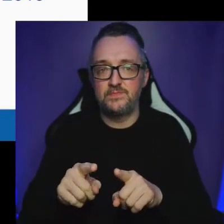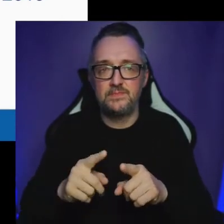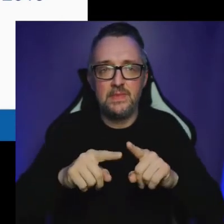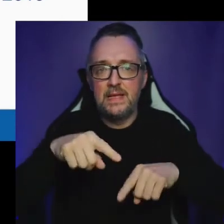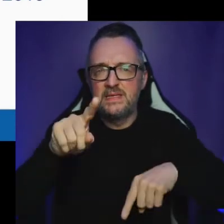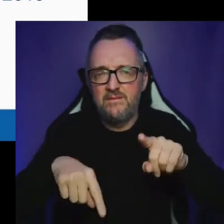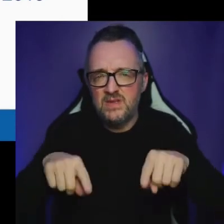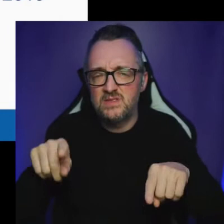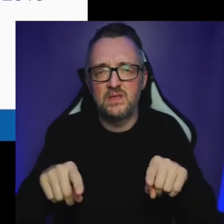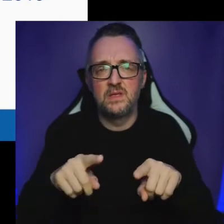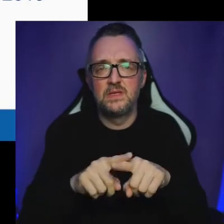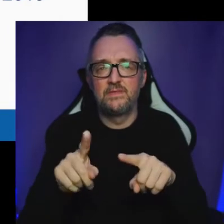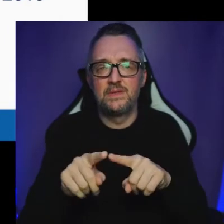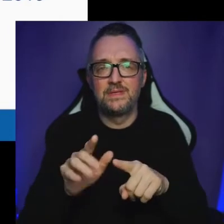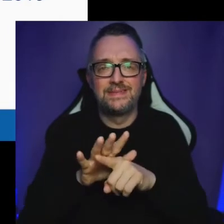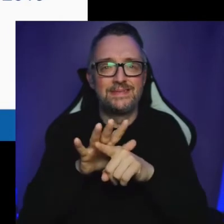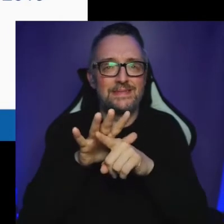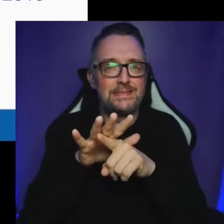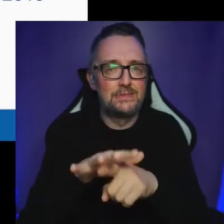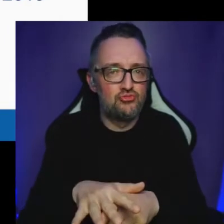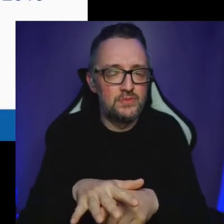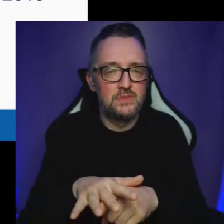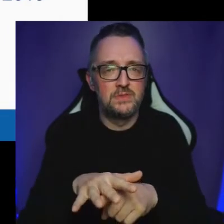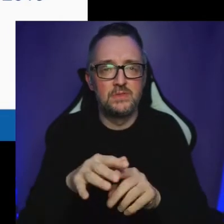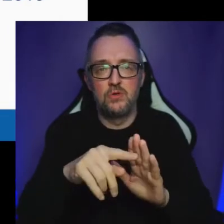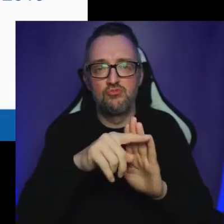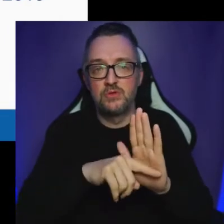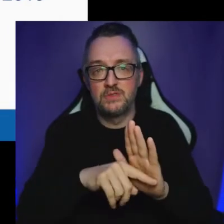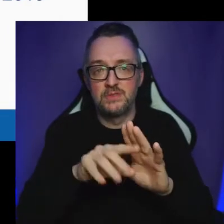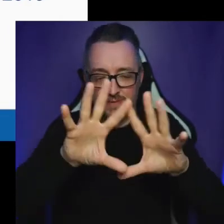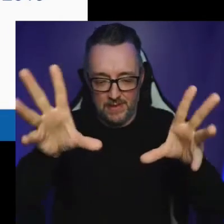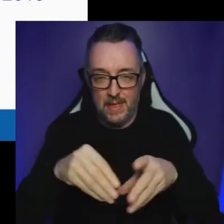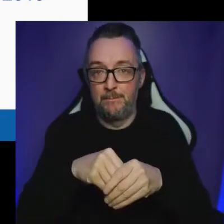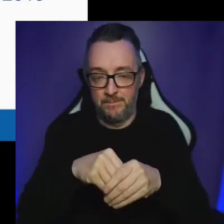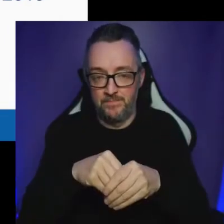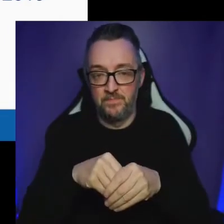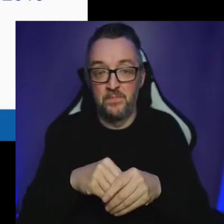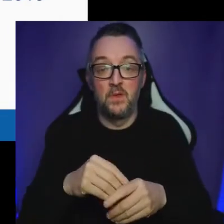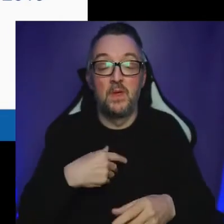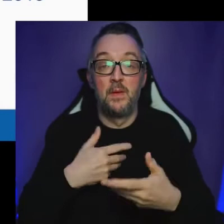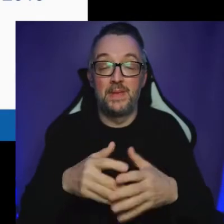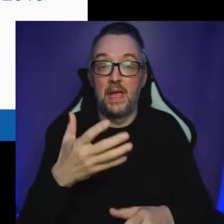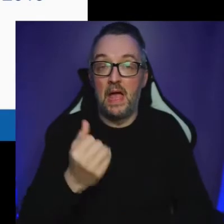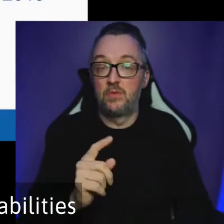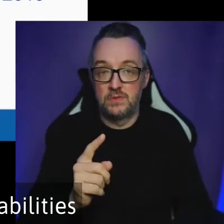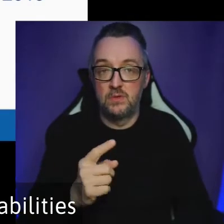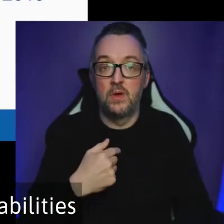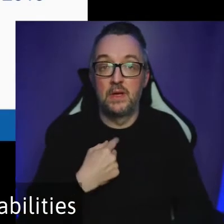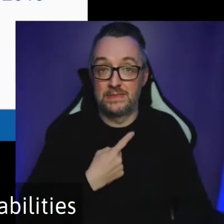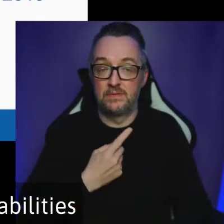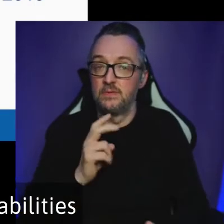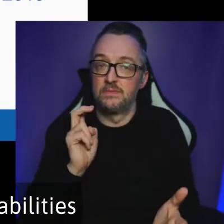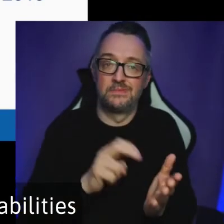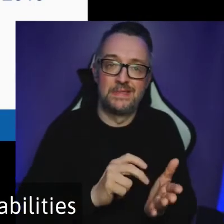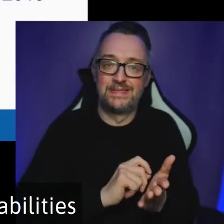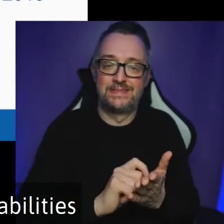diversity and discriminatory-based legislation, brought that all together. But we've also got, we're signatories to the UN